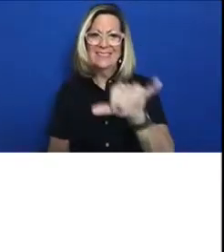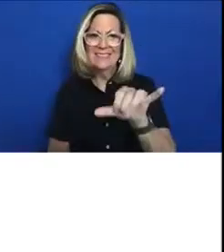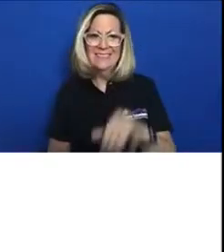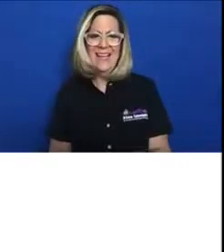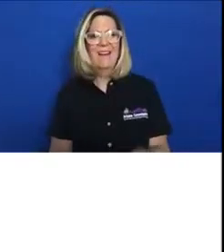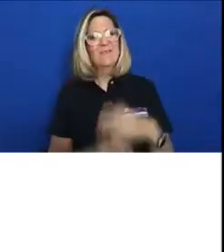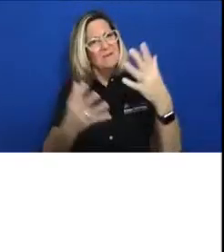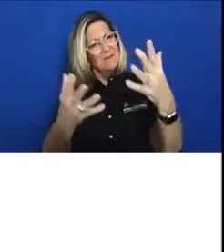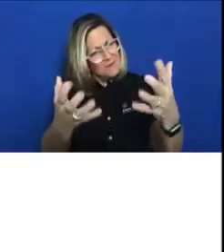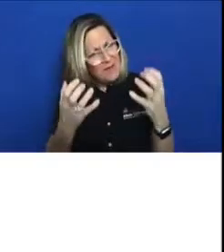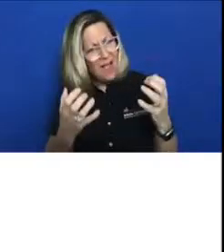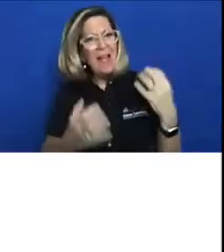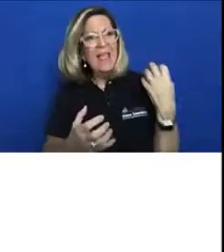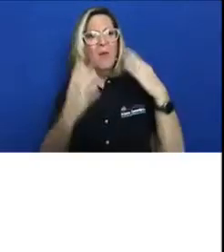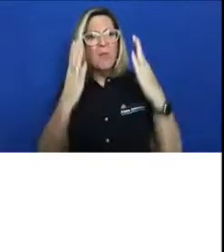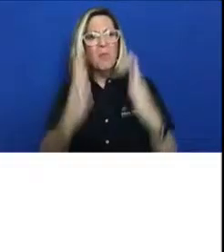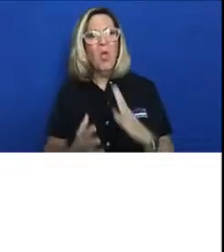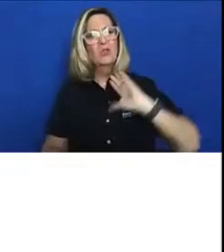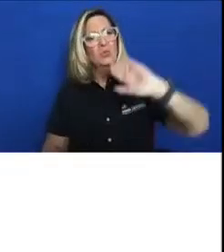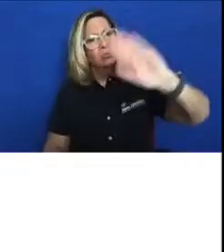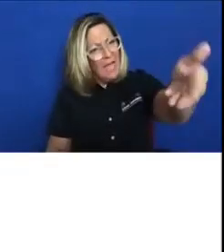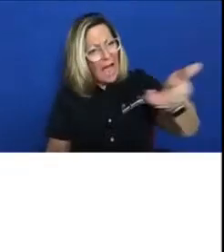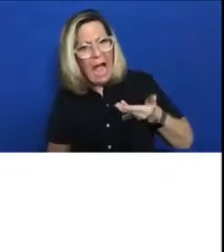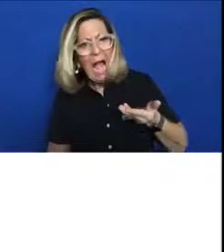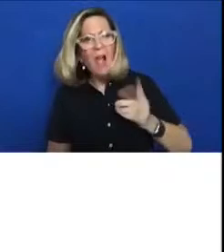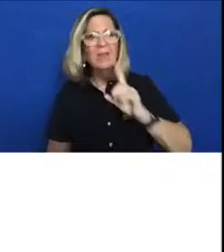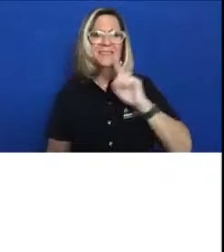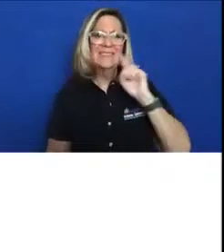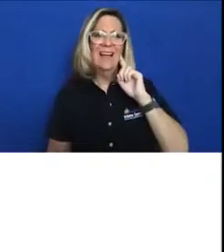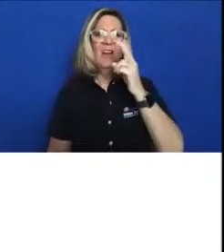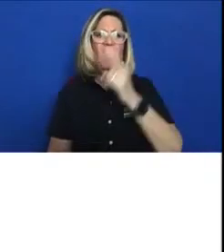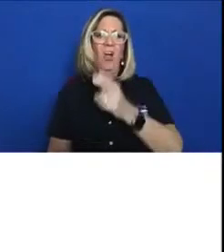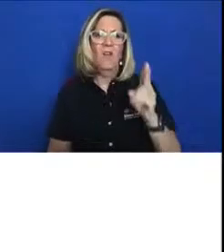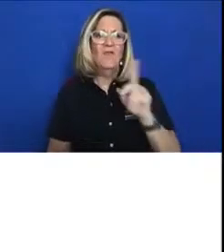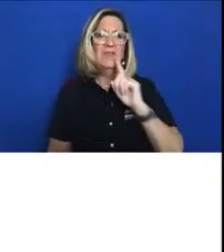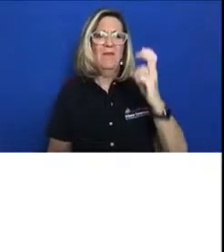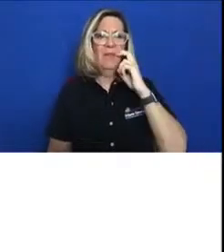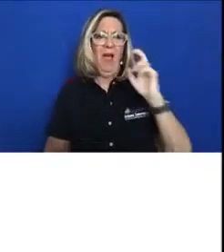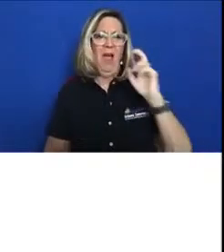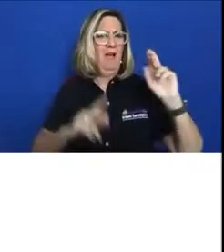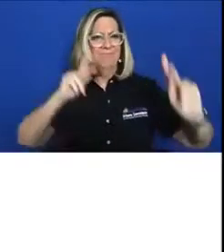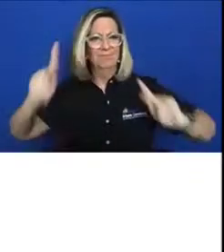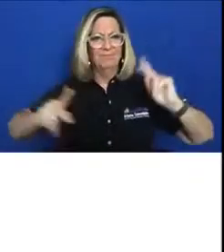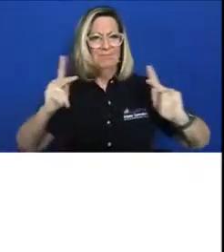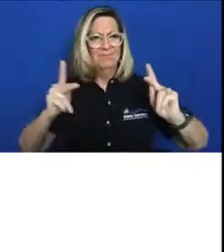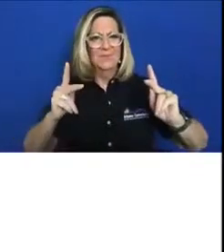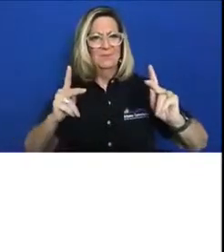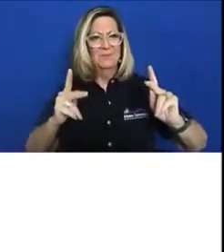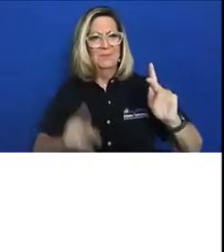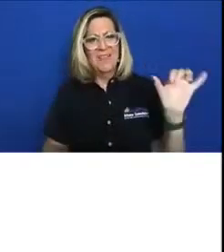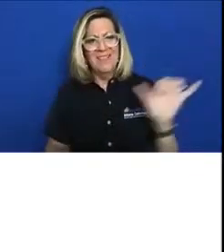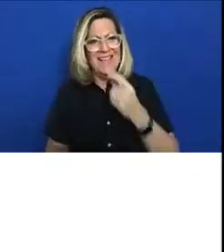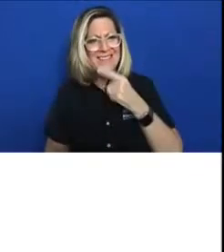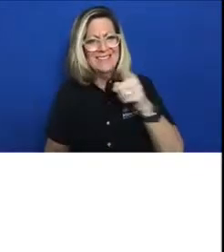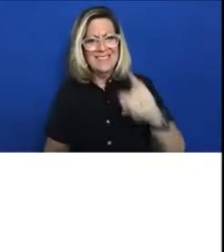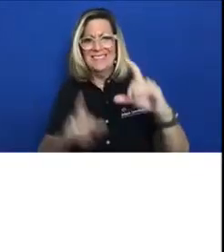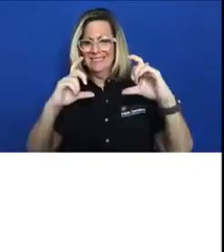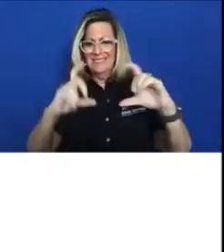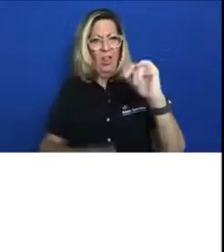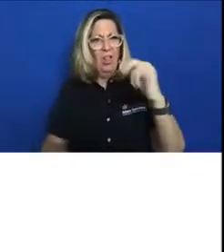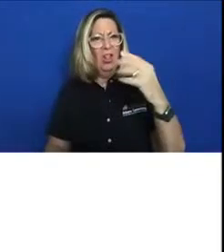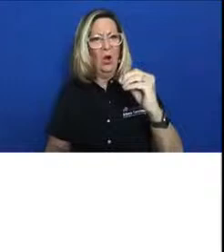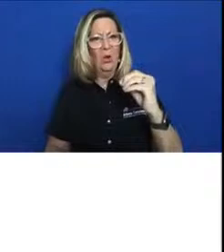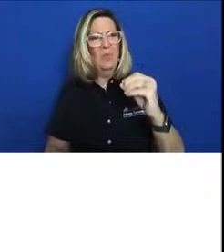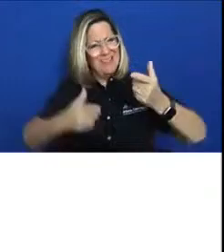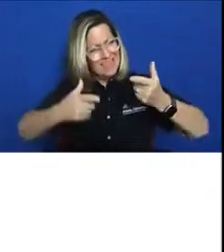you, who have stories just like yours, and we want to change that. We want employers to hire deaf, hard of hearing, and deaf-blind